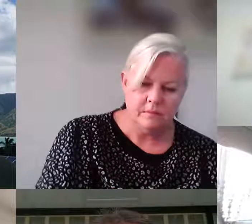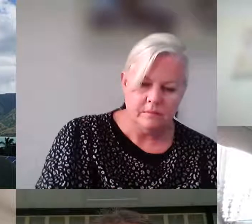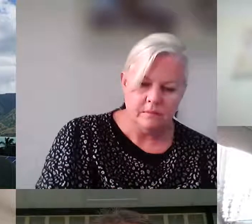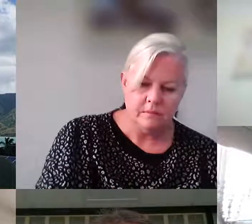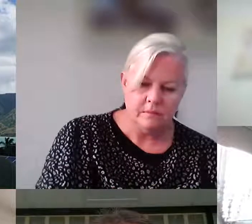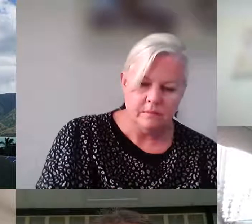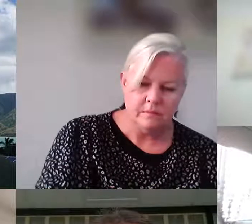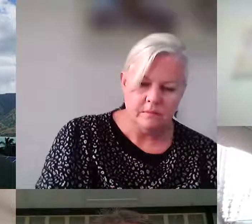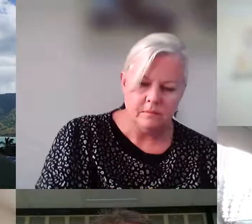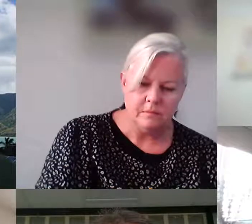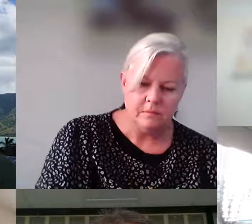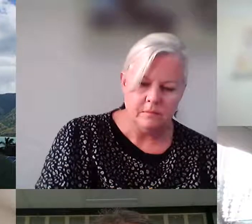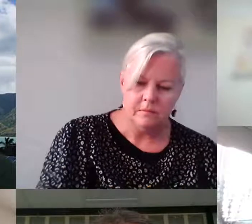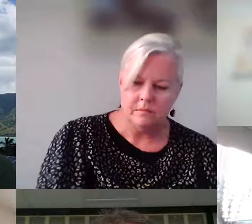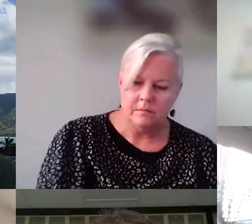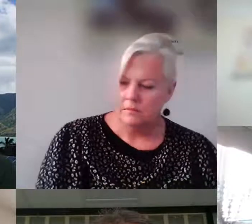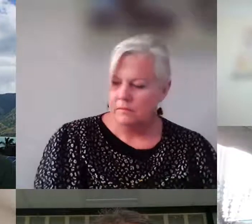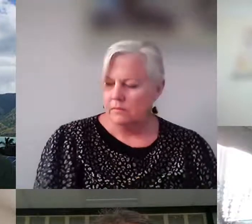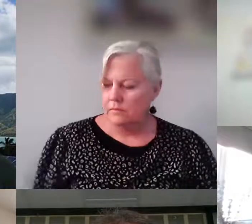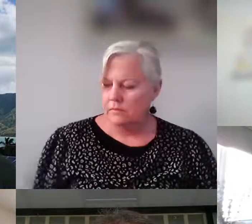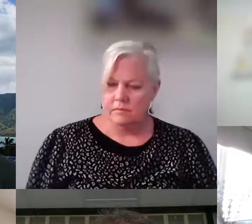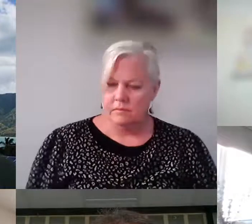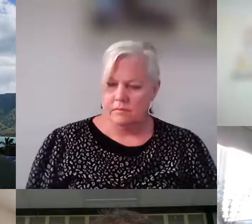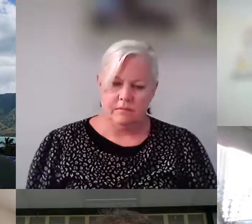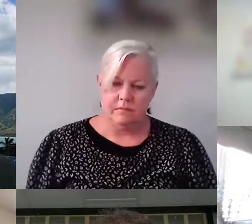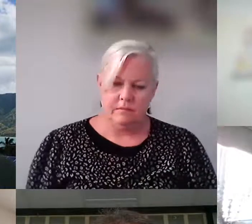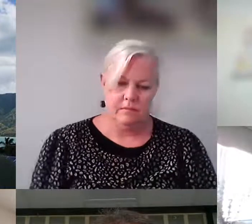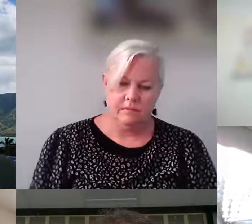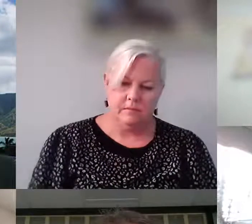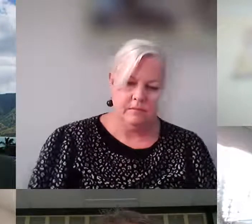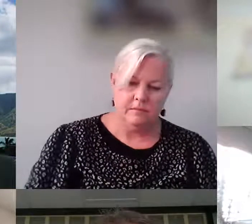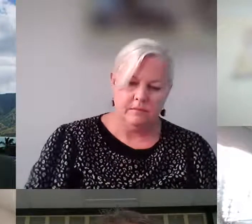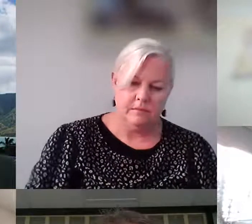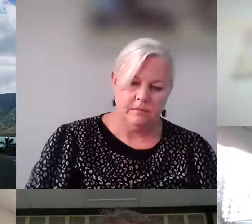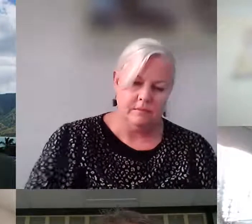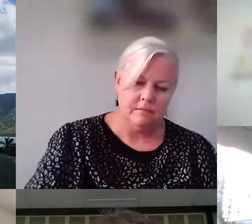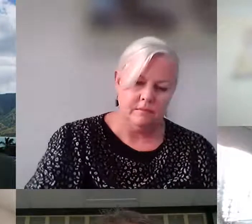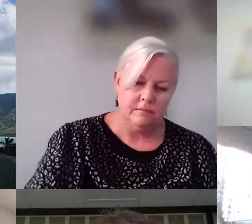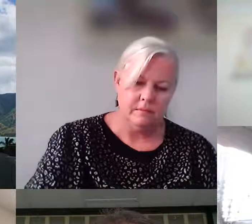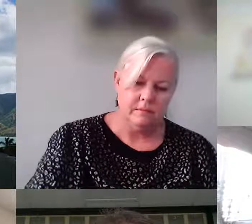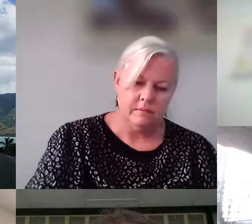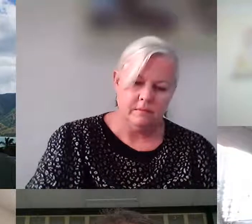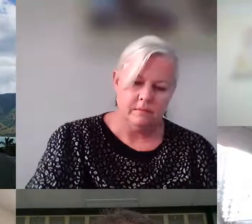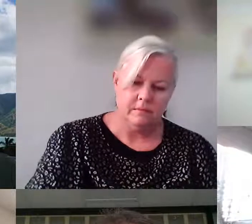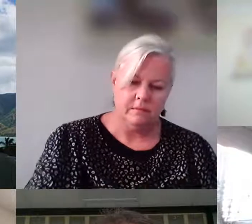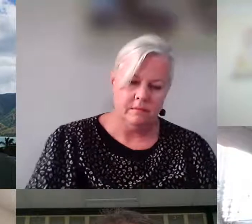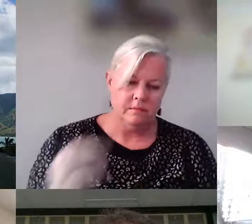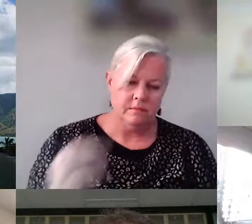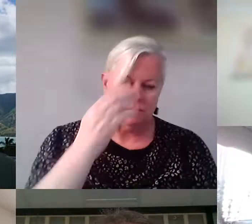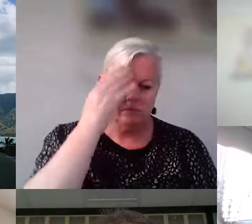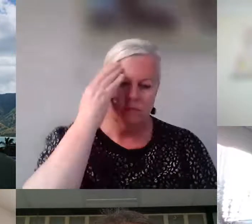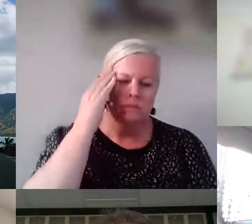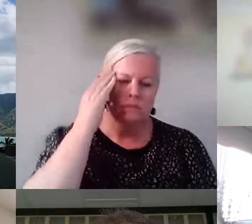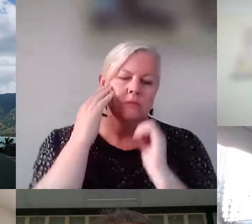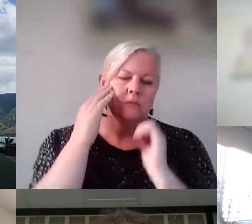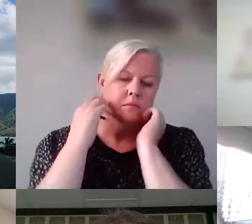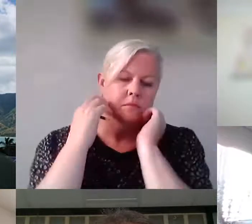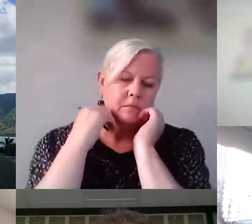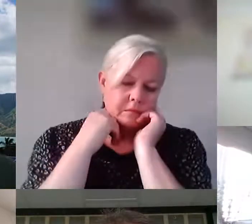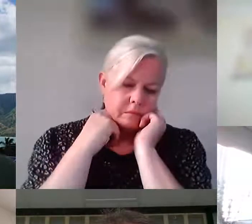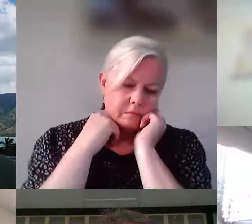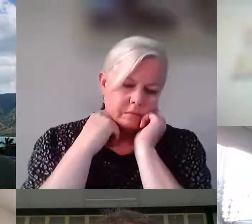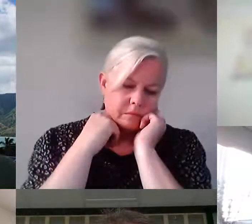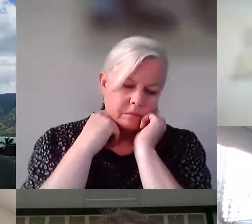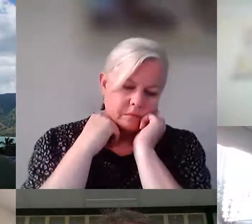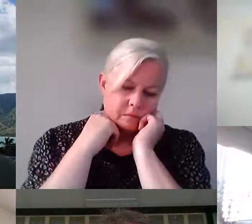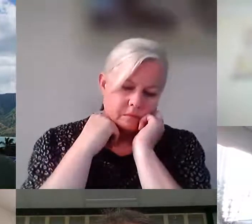can push business models forward for these kinds of systems. So